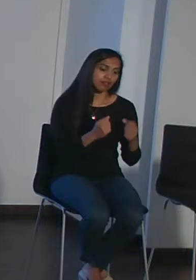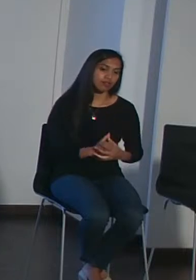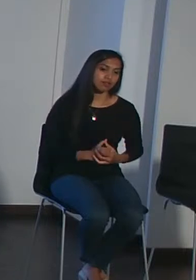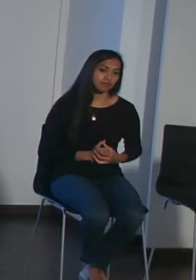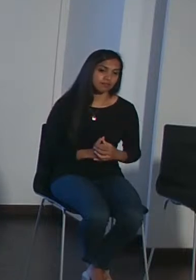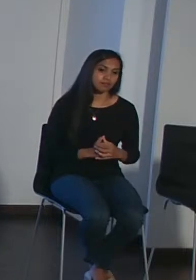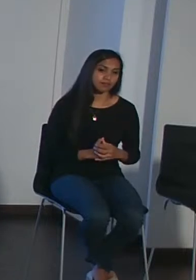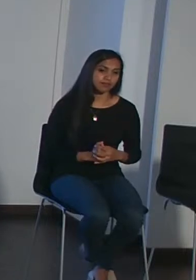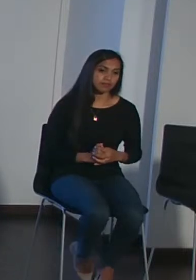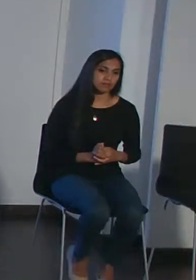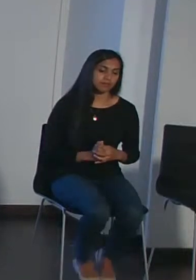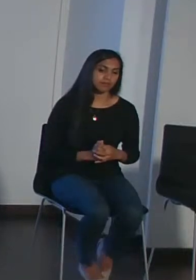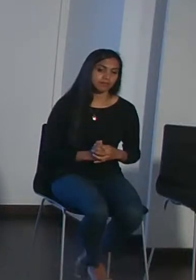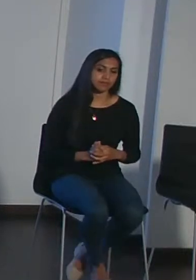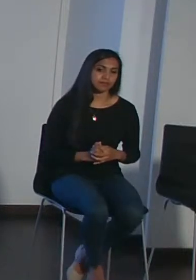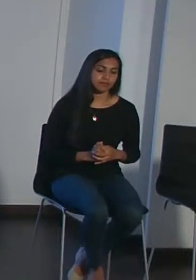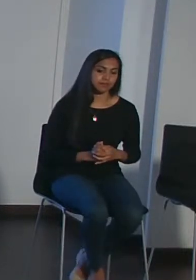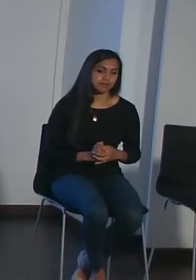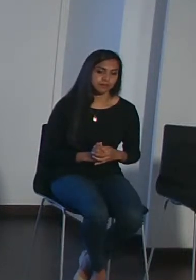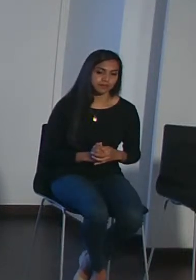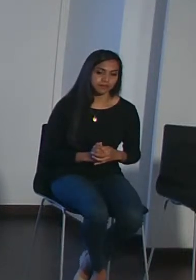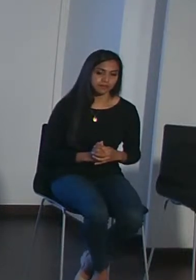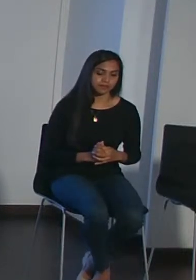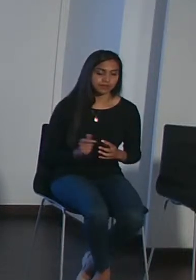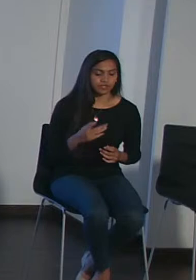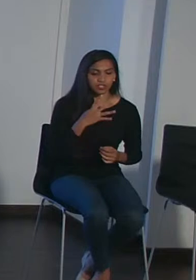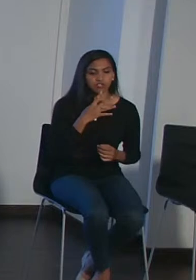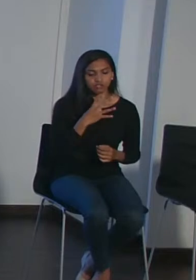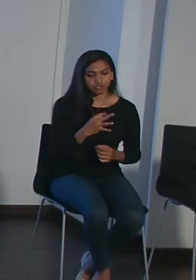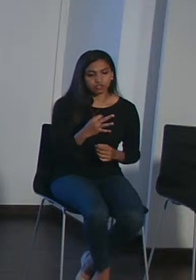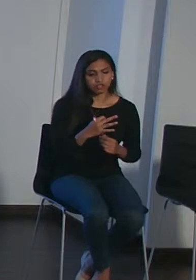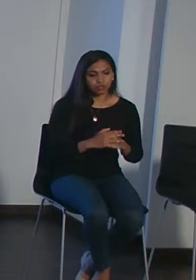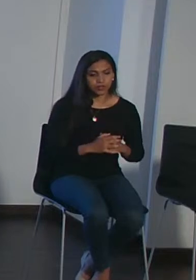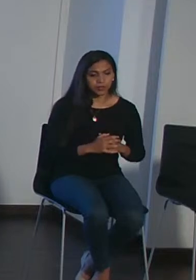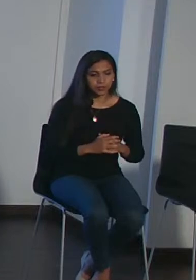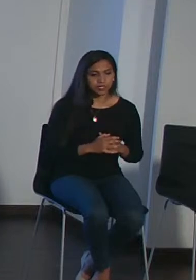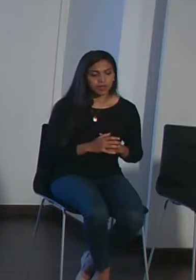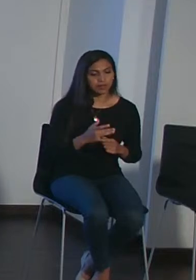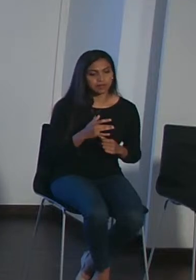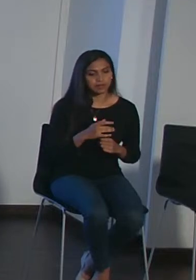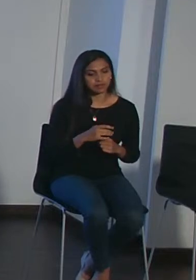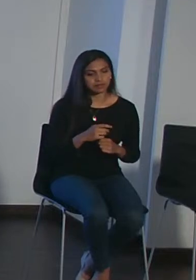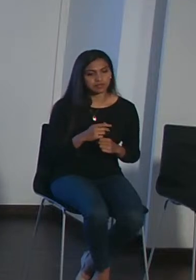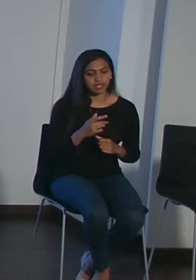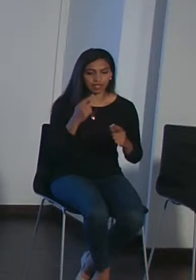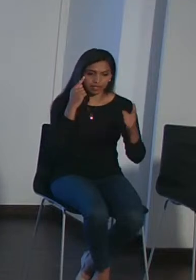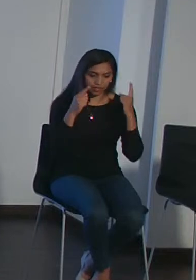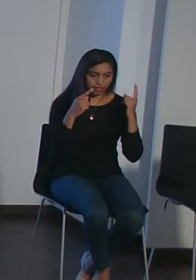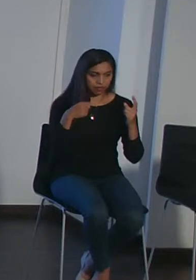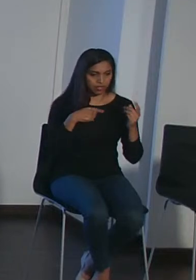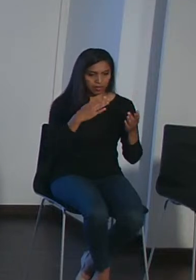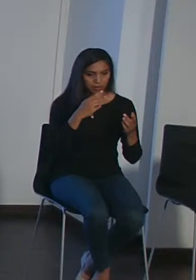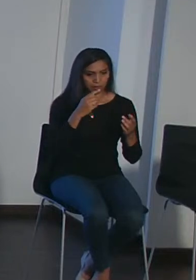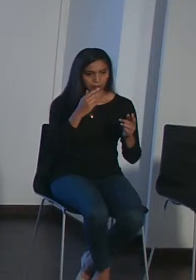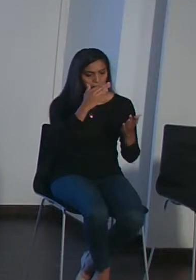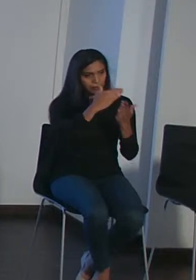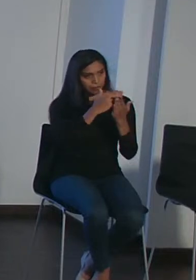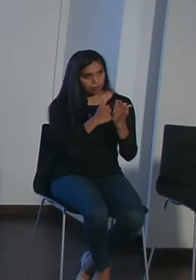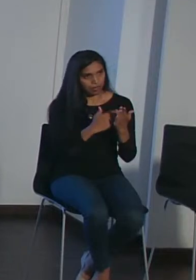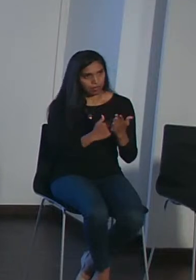To add to that, I think with programming in particular, something I've realized is